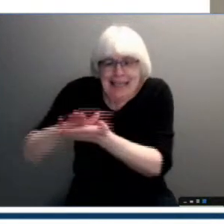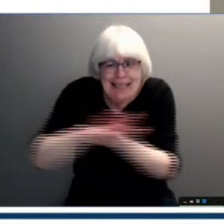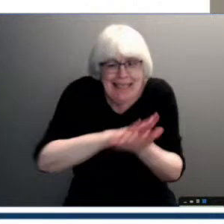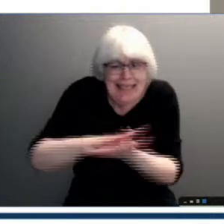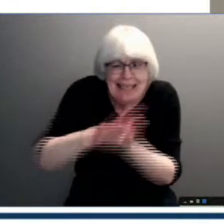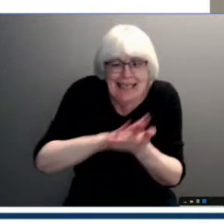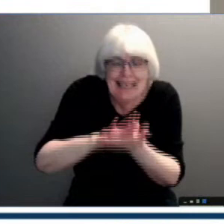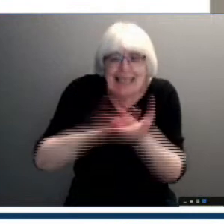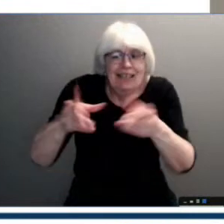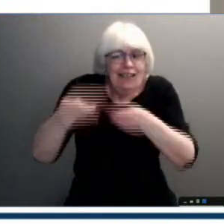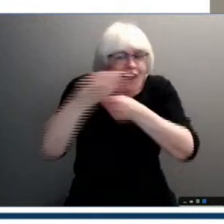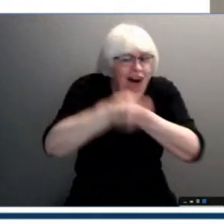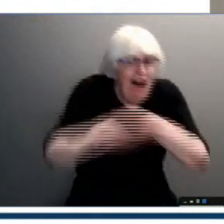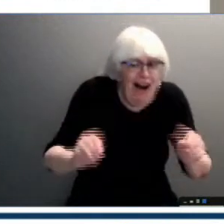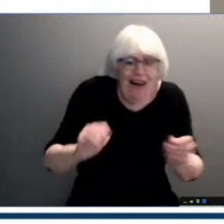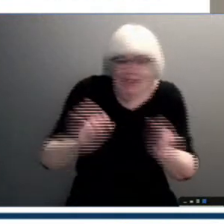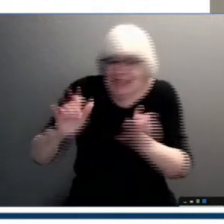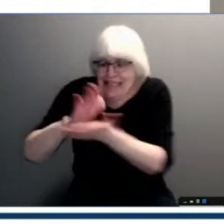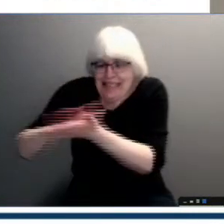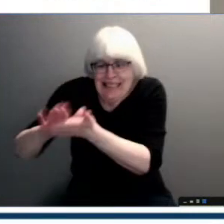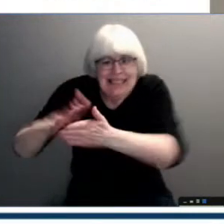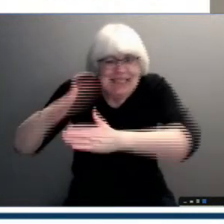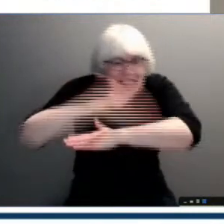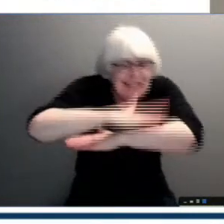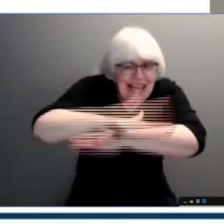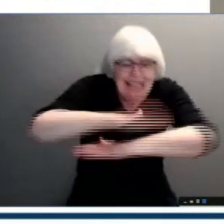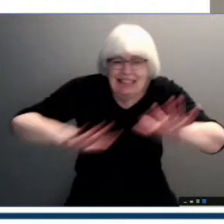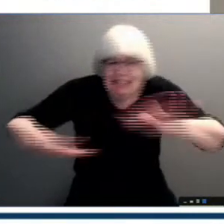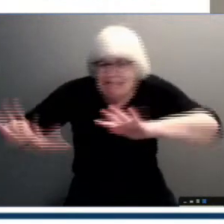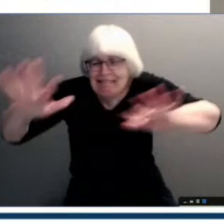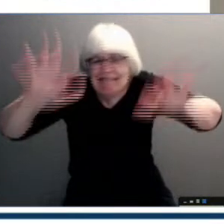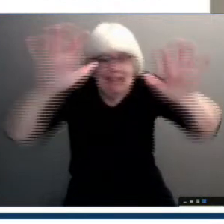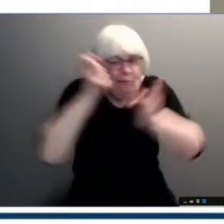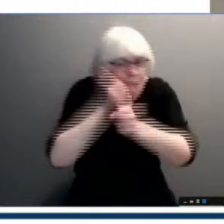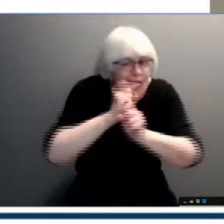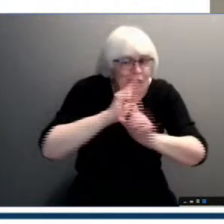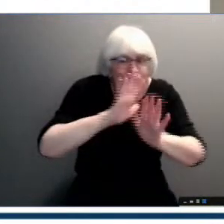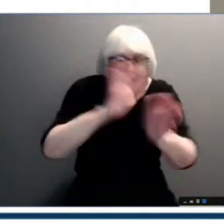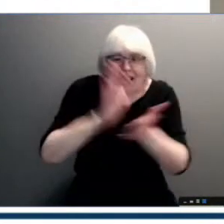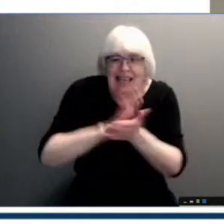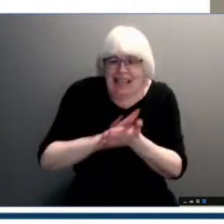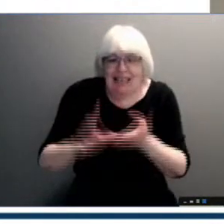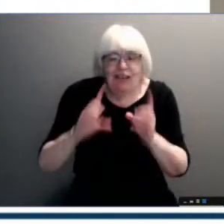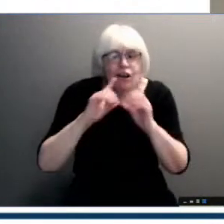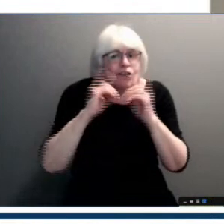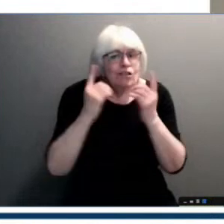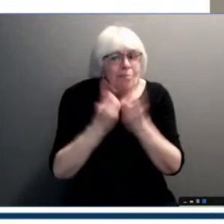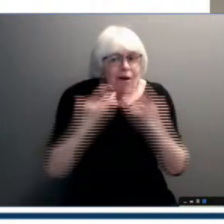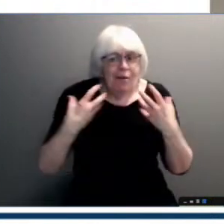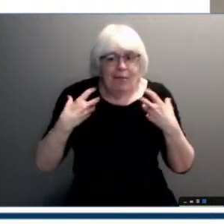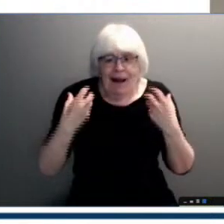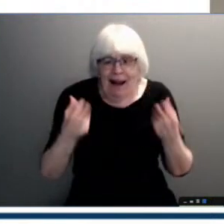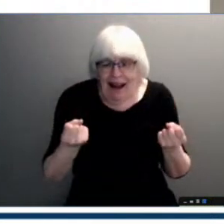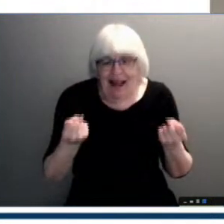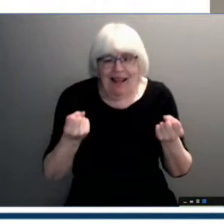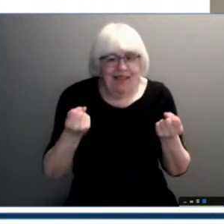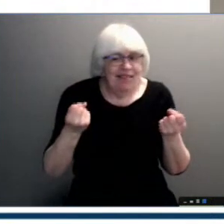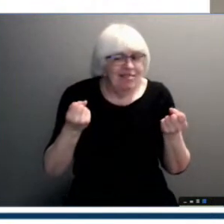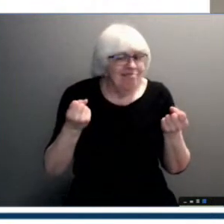colleagues working in Department of Health and Wellness and across government to support the COVID response and adapt many other policies and